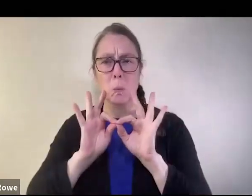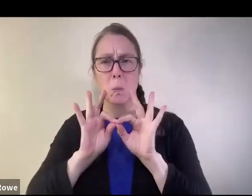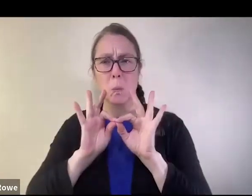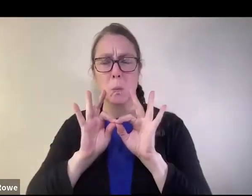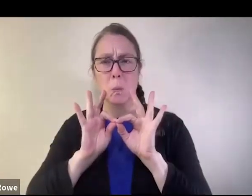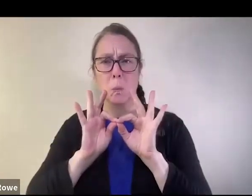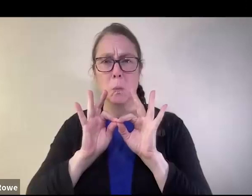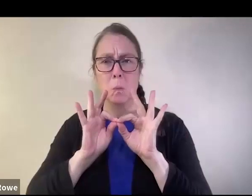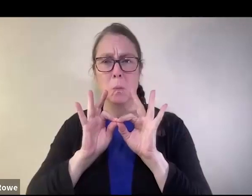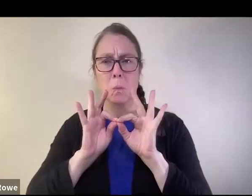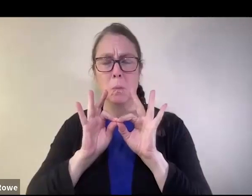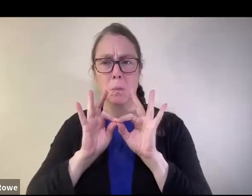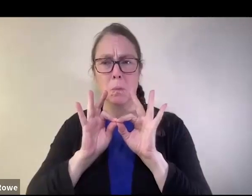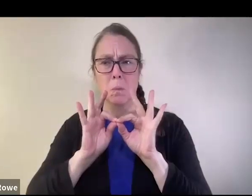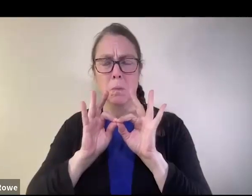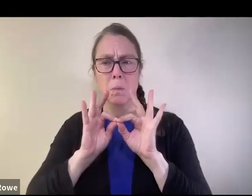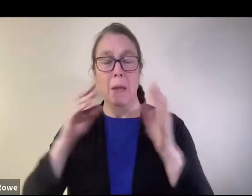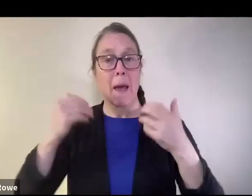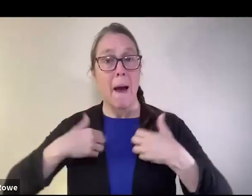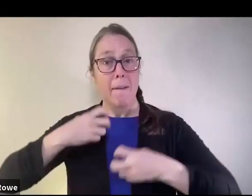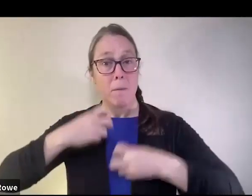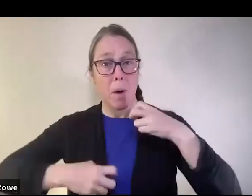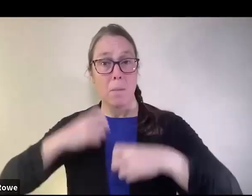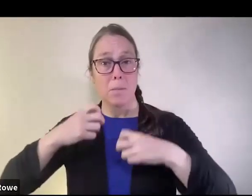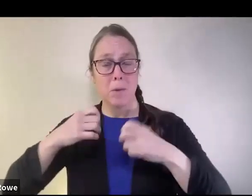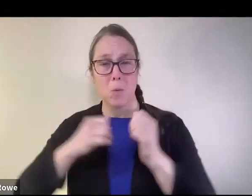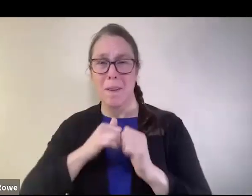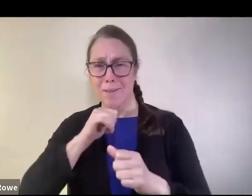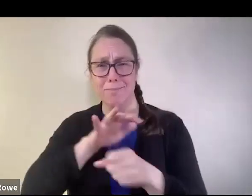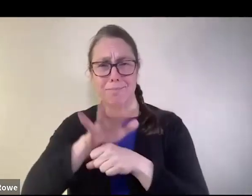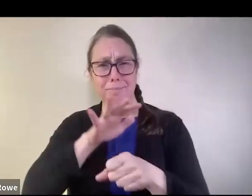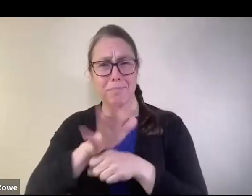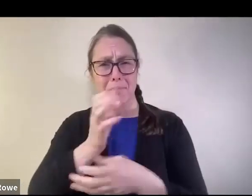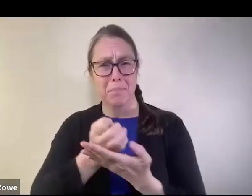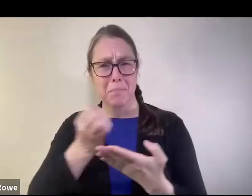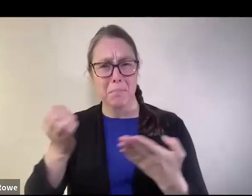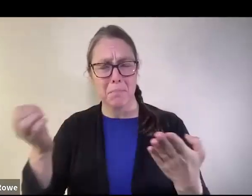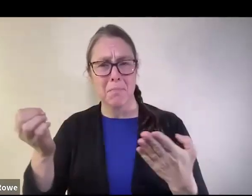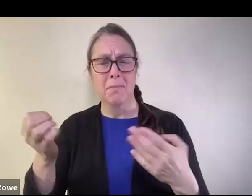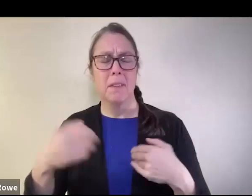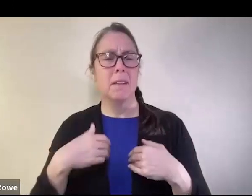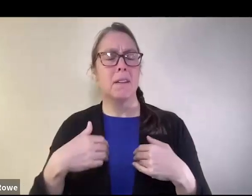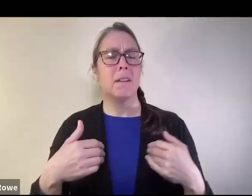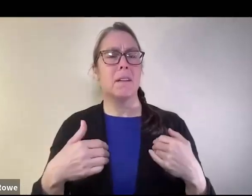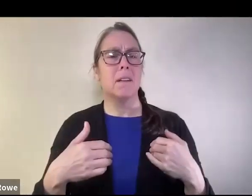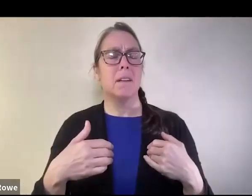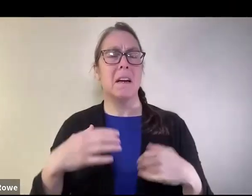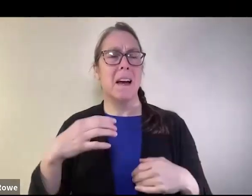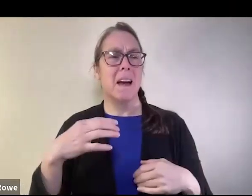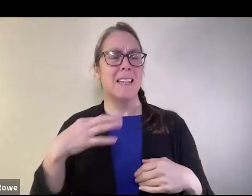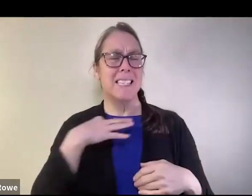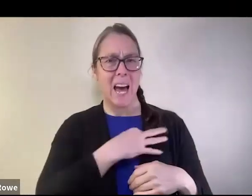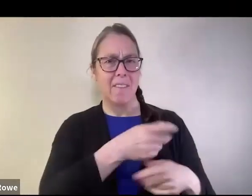there are problems with lack of equipment, turnover of